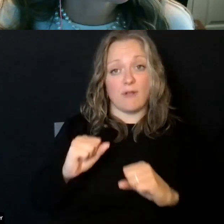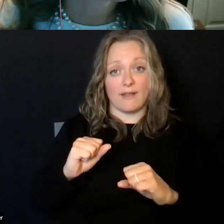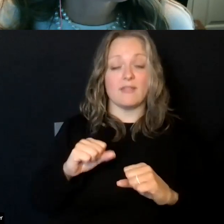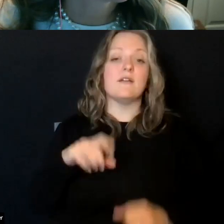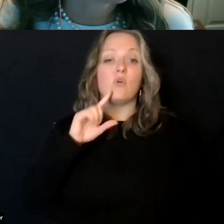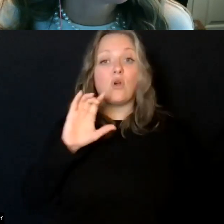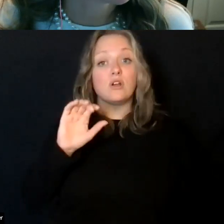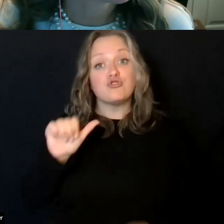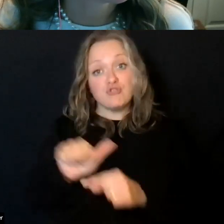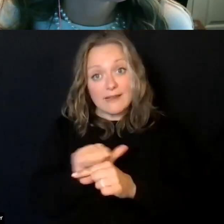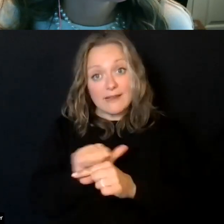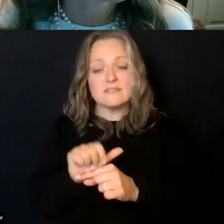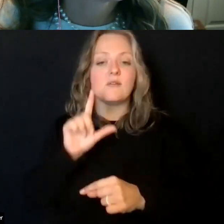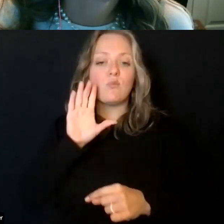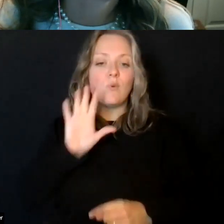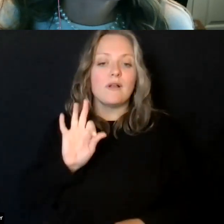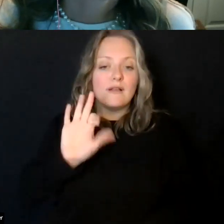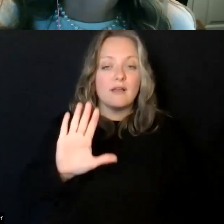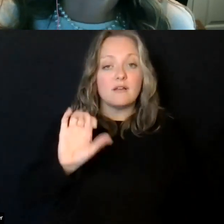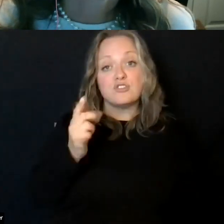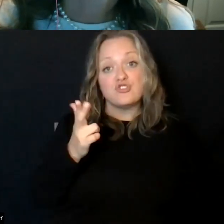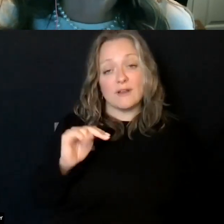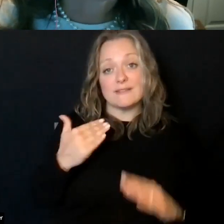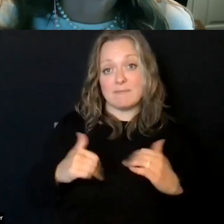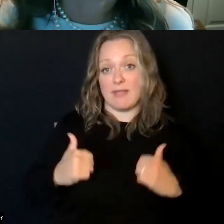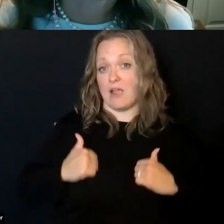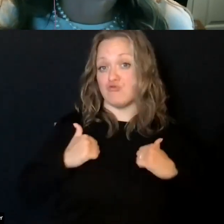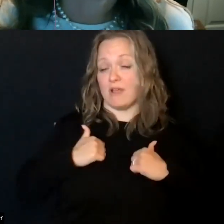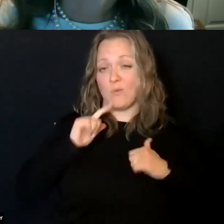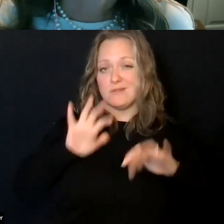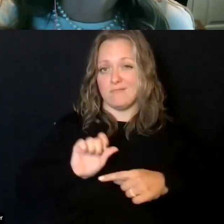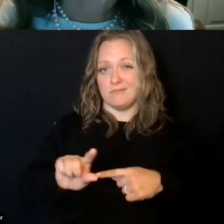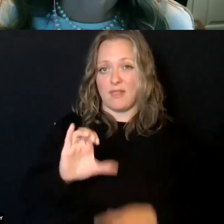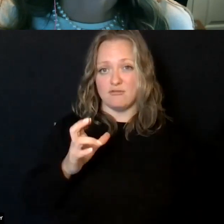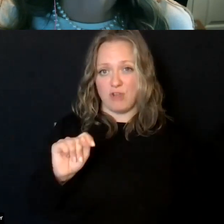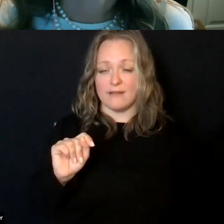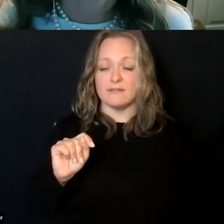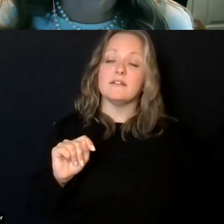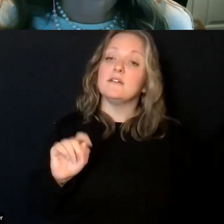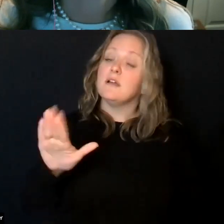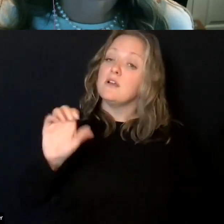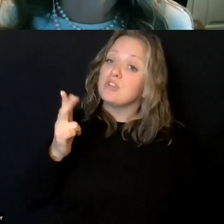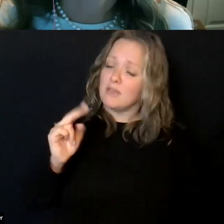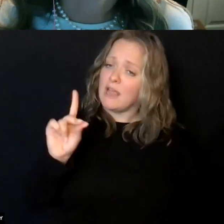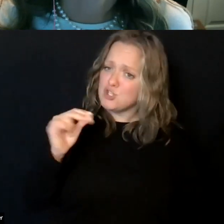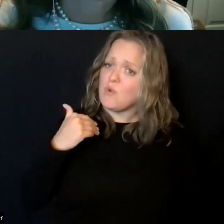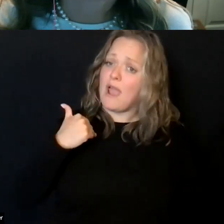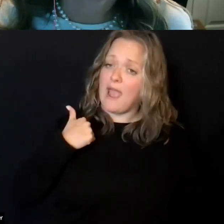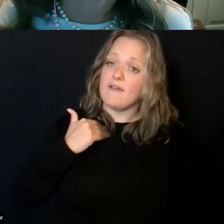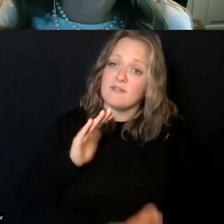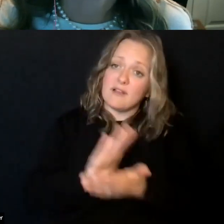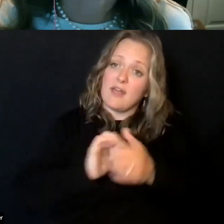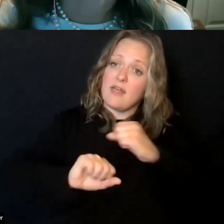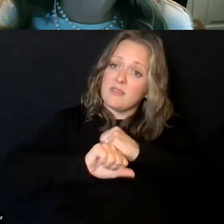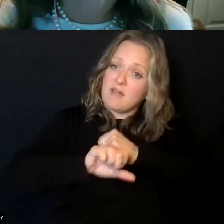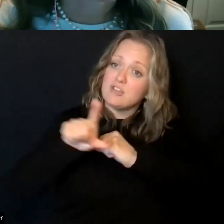Shannon's email address in the chat too. Shannon, I do have handy the flyers you emailed out the other day.